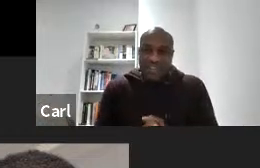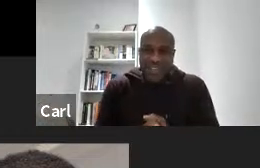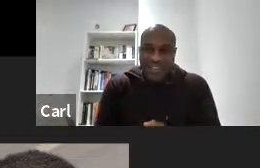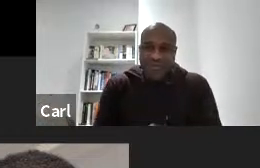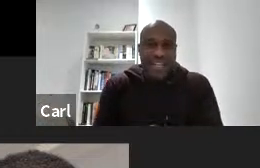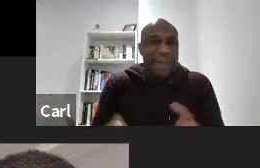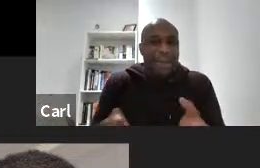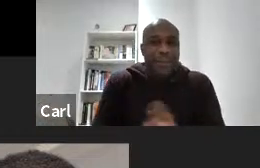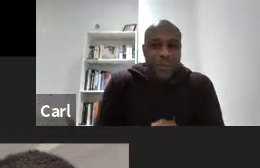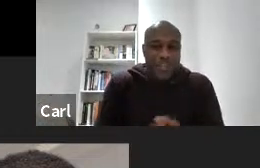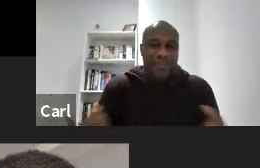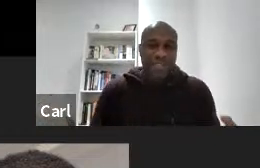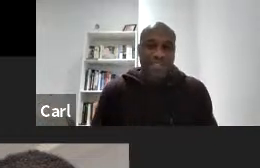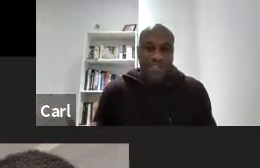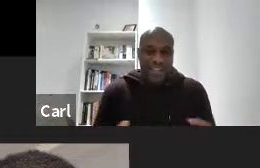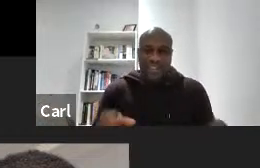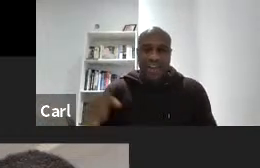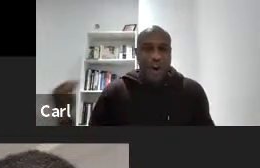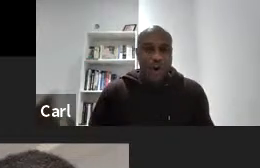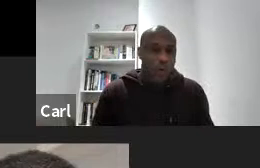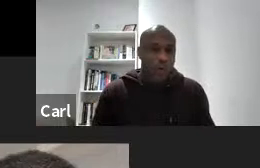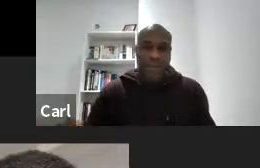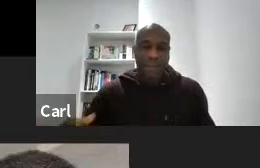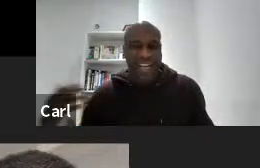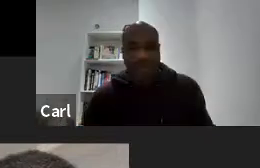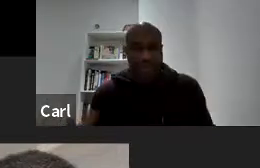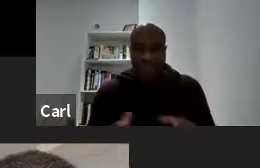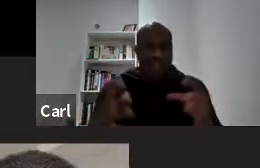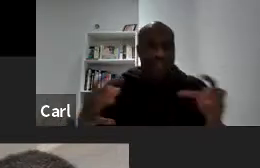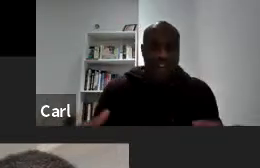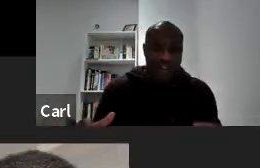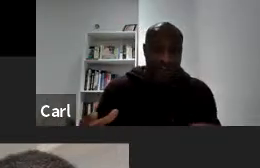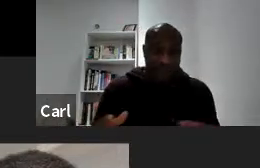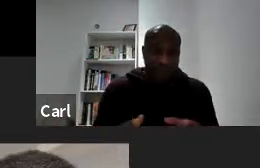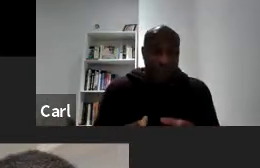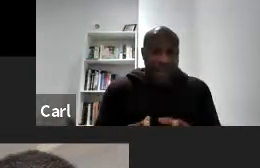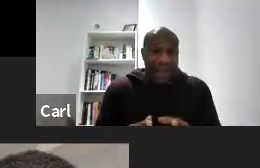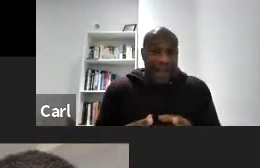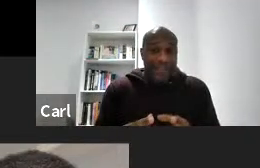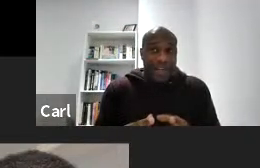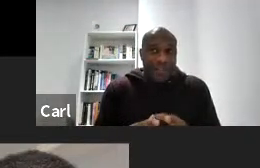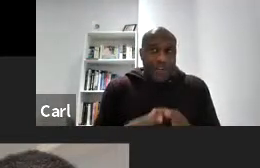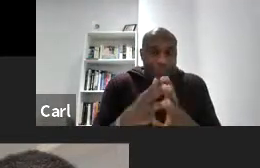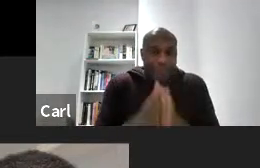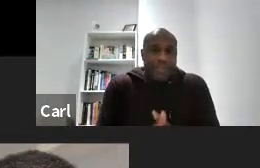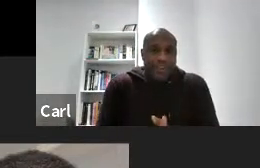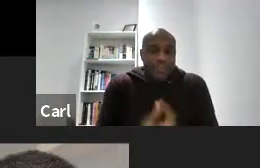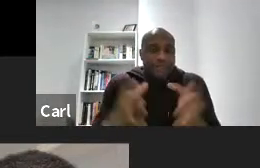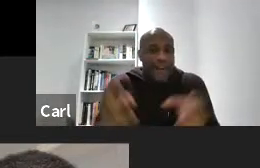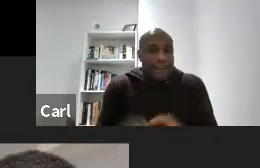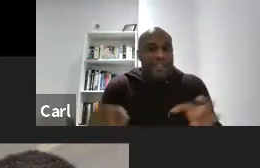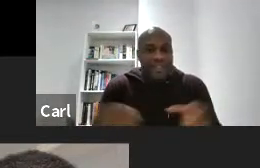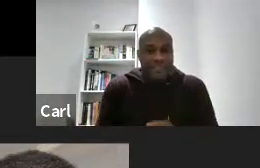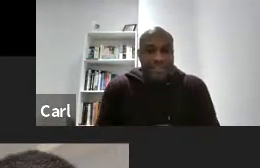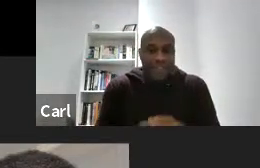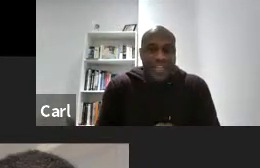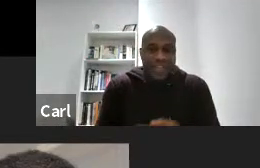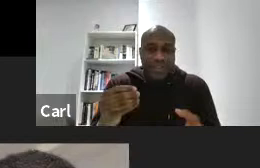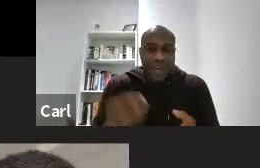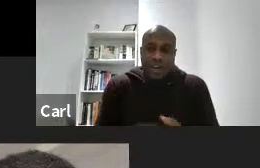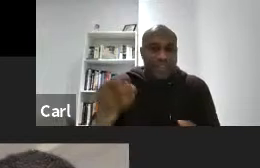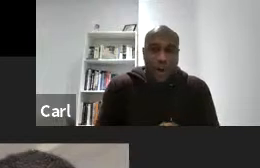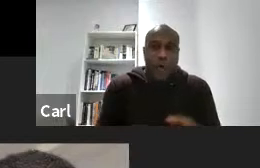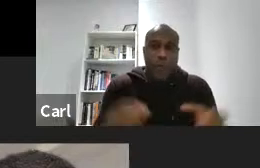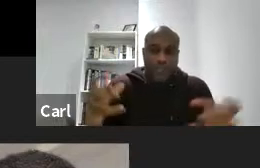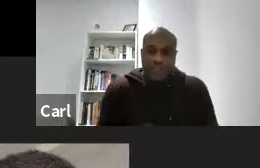them something that they can really get on board with. Show them something that they can hold and they can play with and they can touch, right? And the process of developing something that they